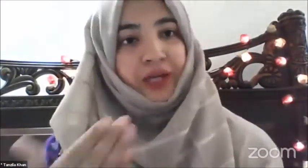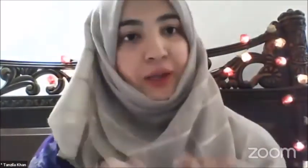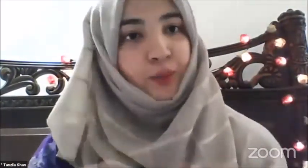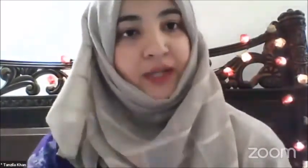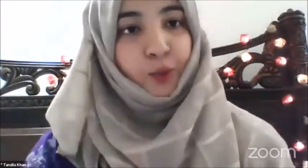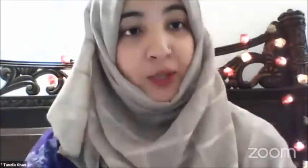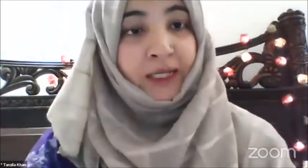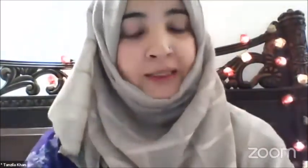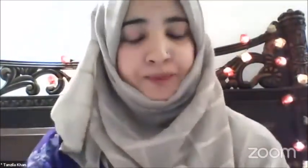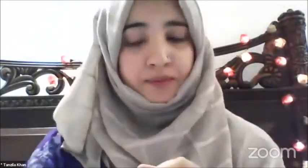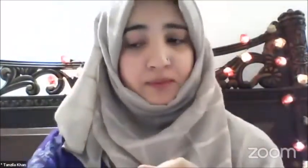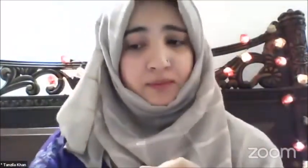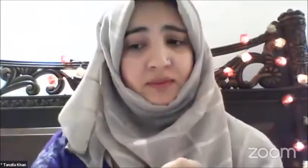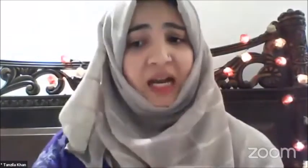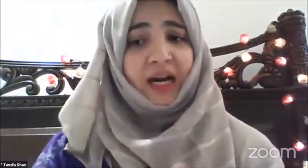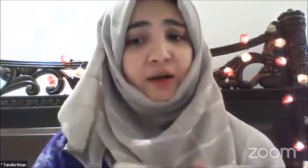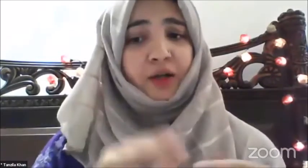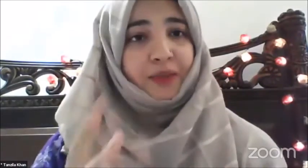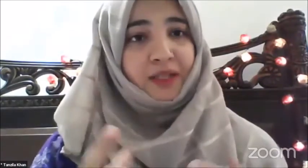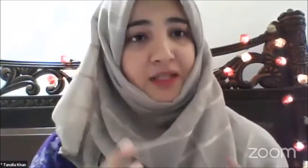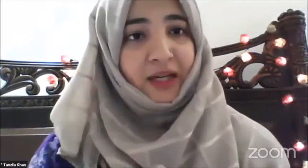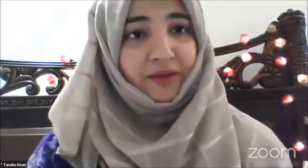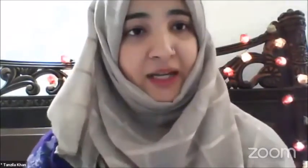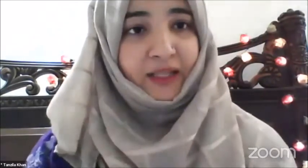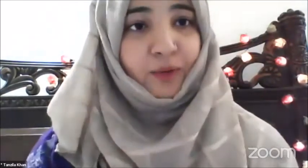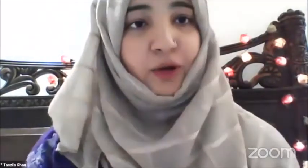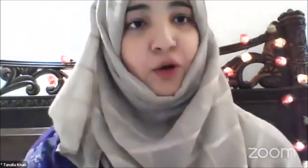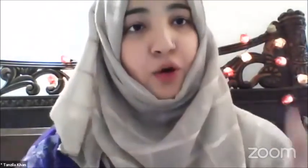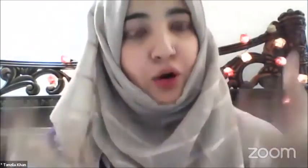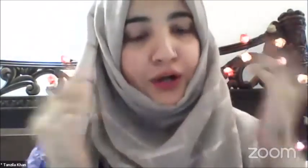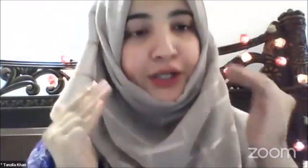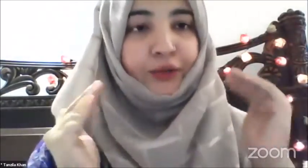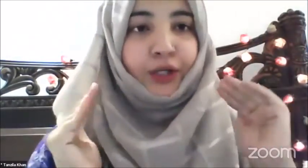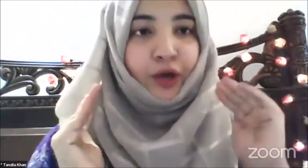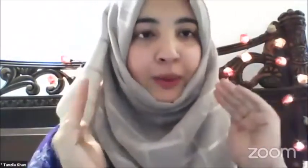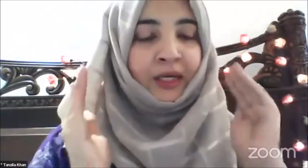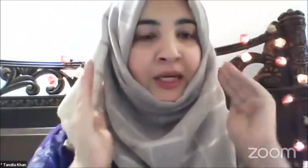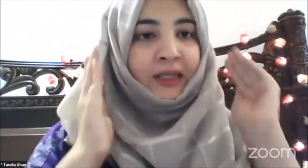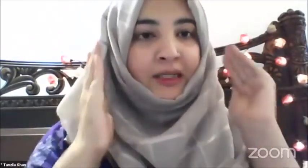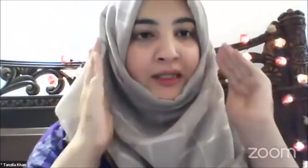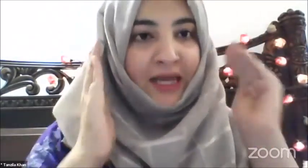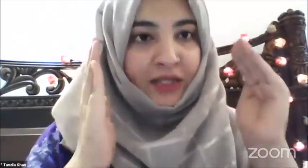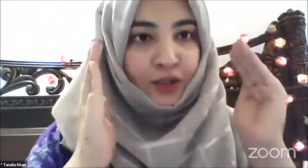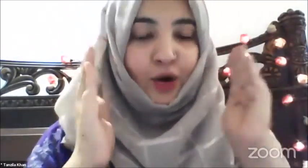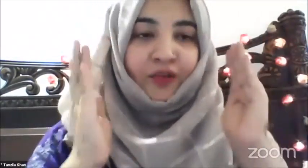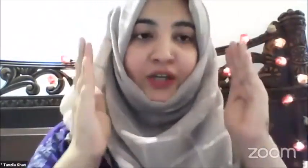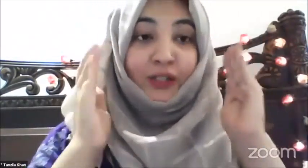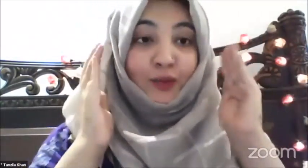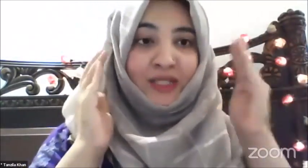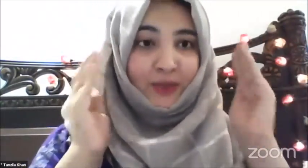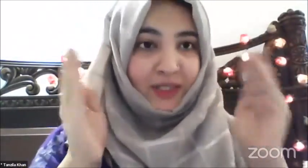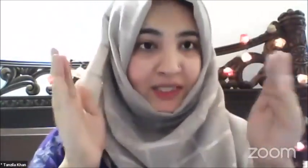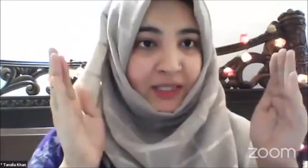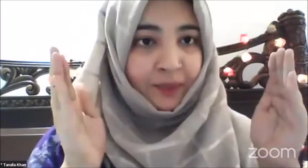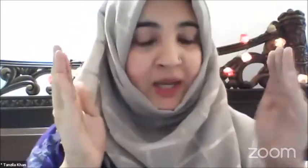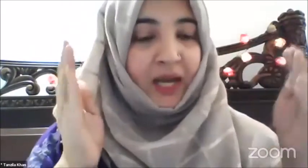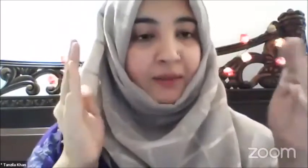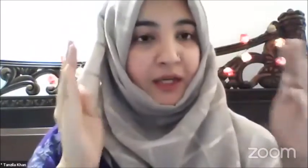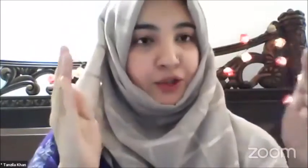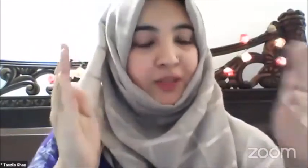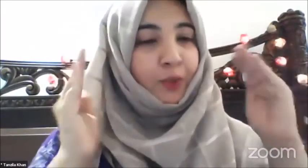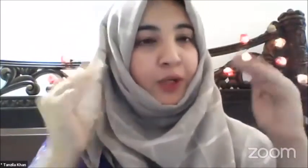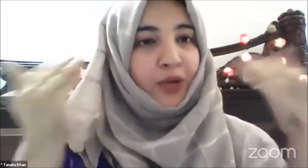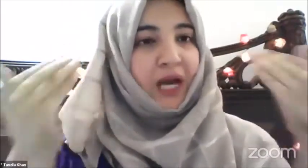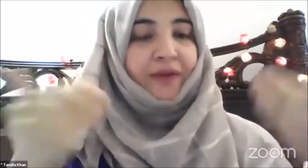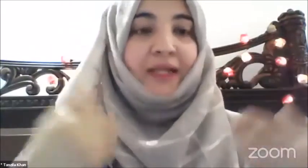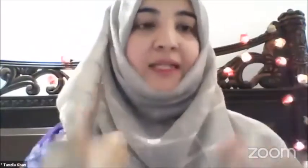have to reinvent the wheel. And on a personal level, I think we all need to adopt the lens of inclusivity and make